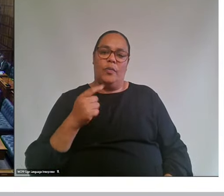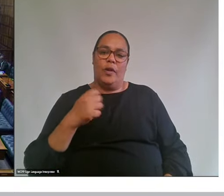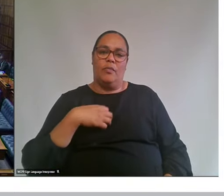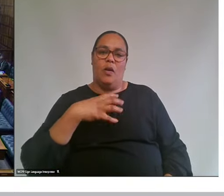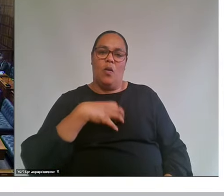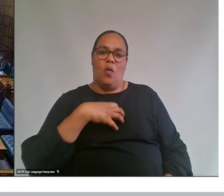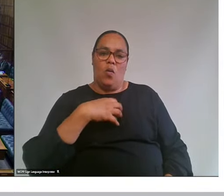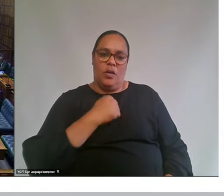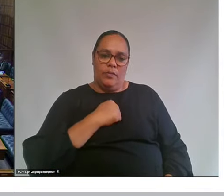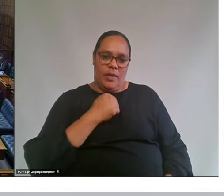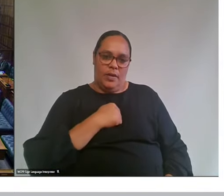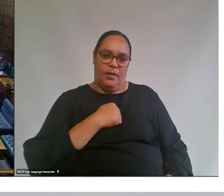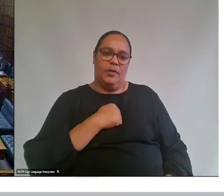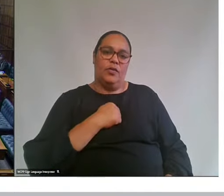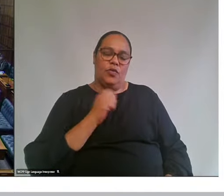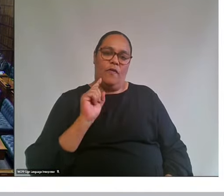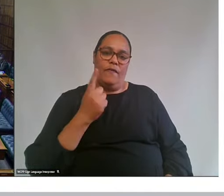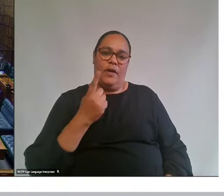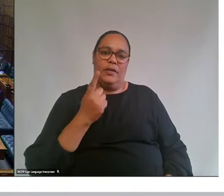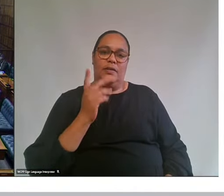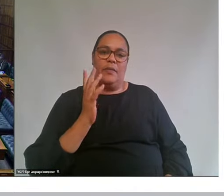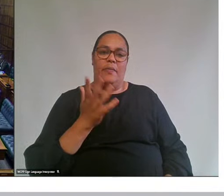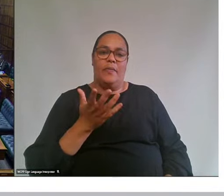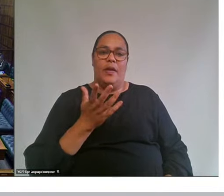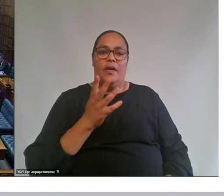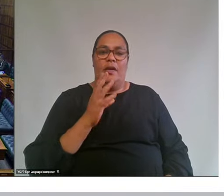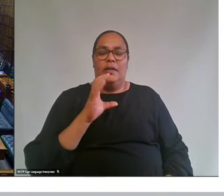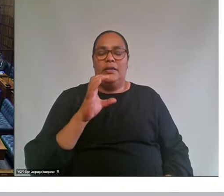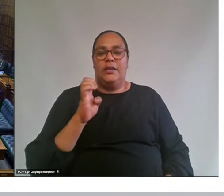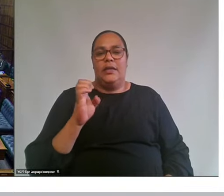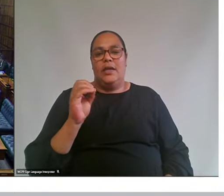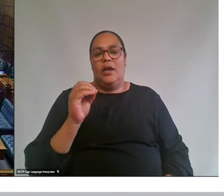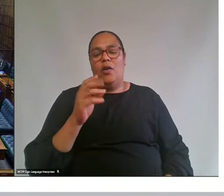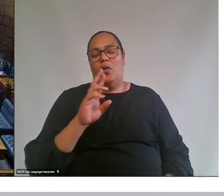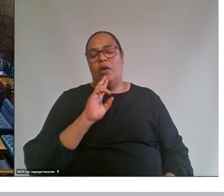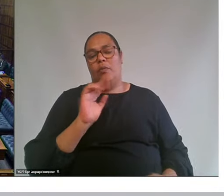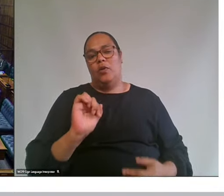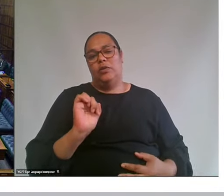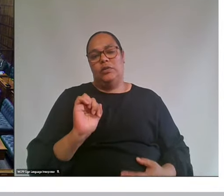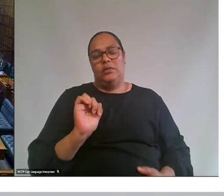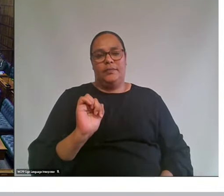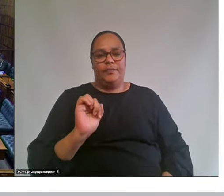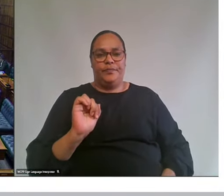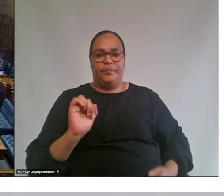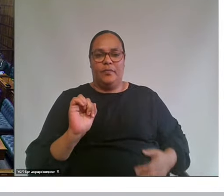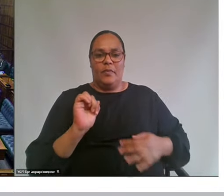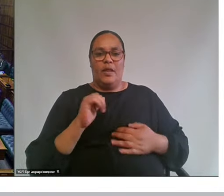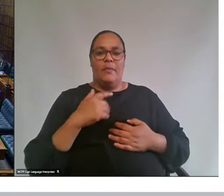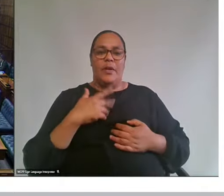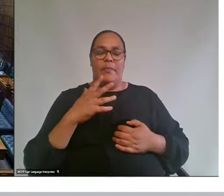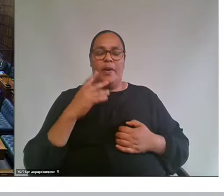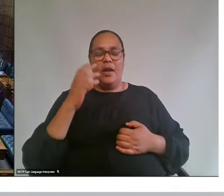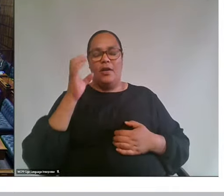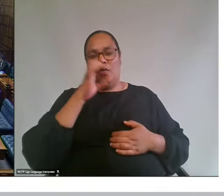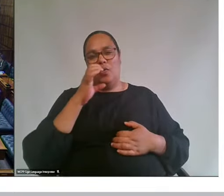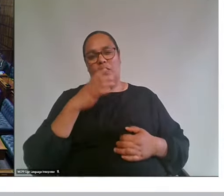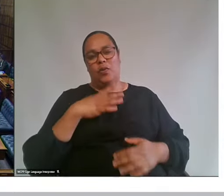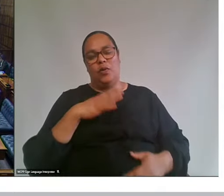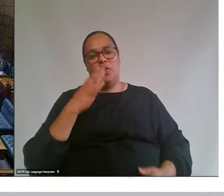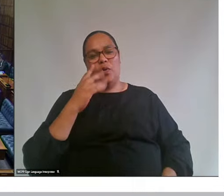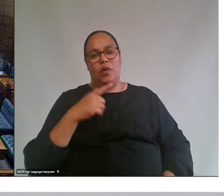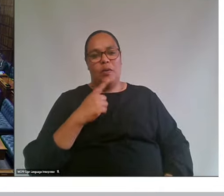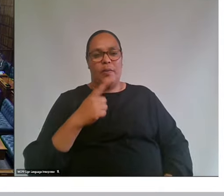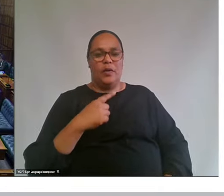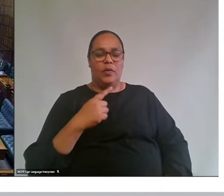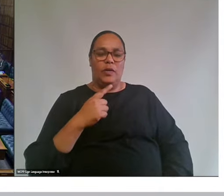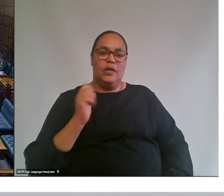own um firstly just to the CEO's remarks um I was just curious in terms of